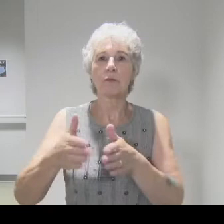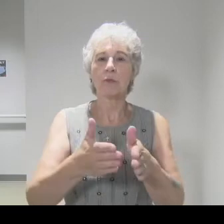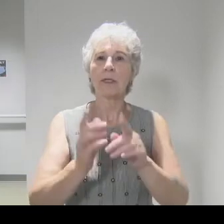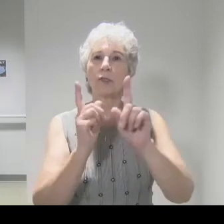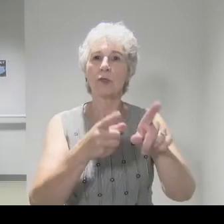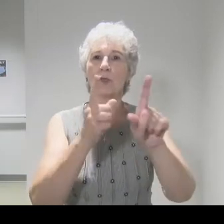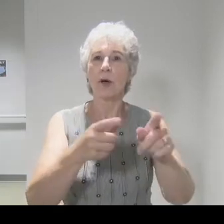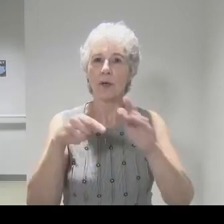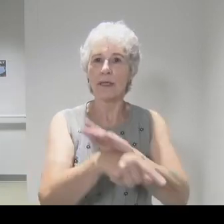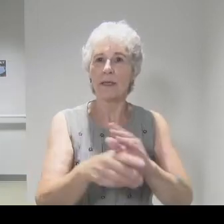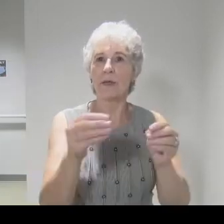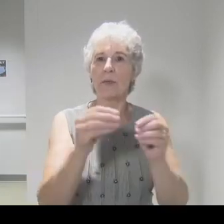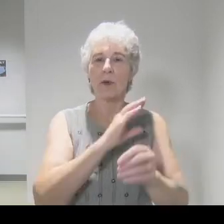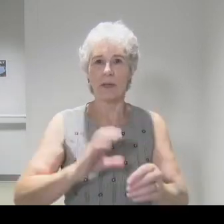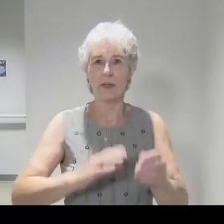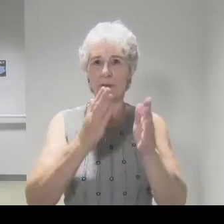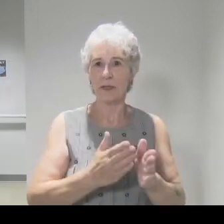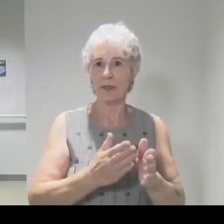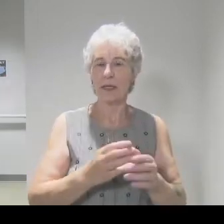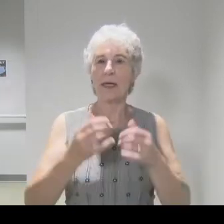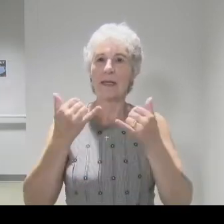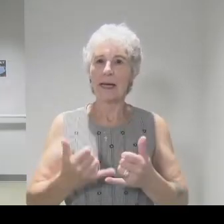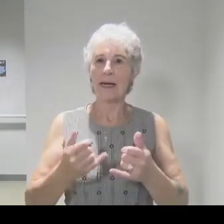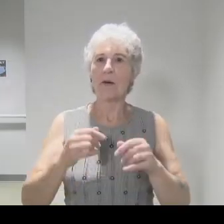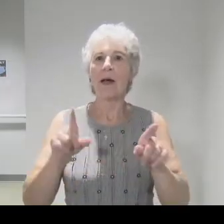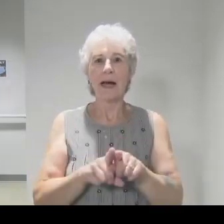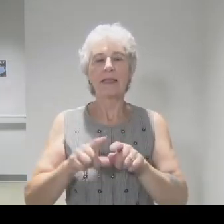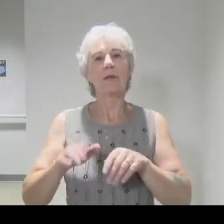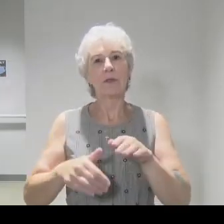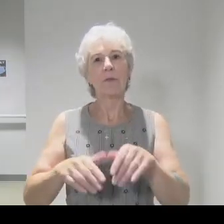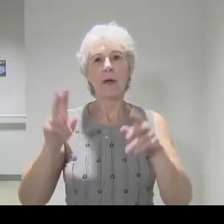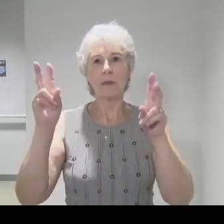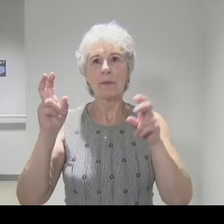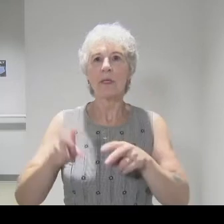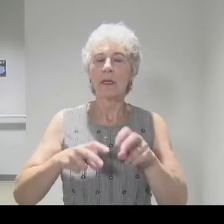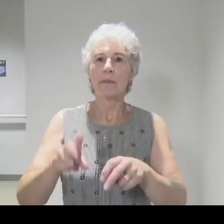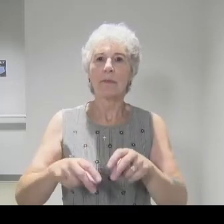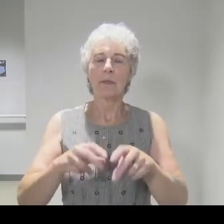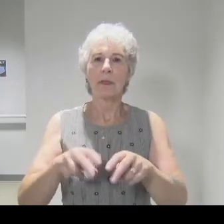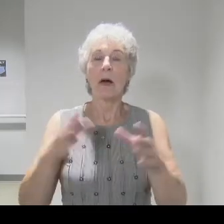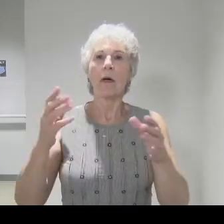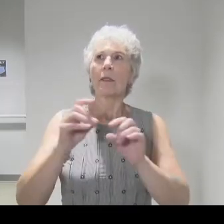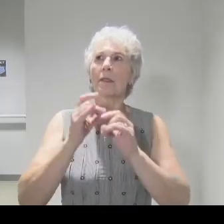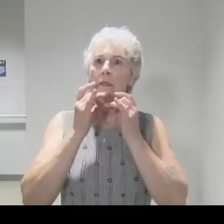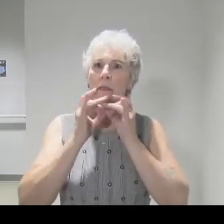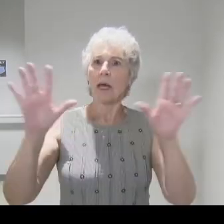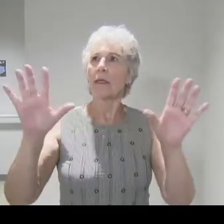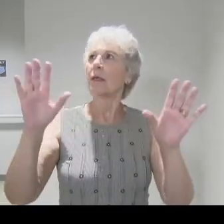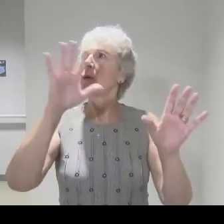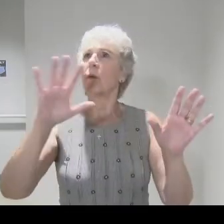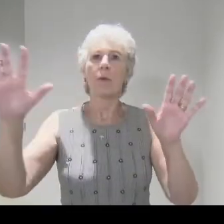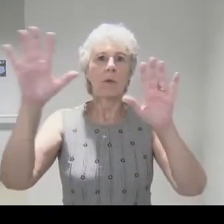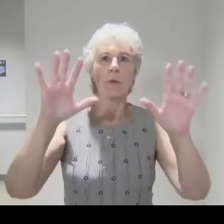more Christians. And verse 3 says, now as he went on his way, he approached Damascus, and suddenly a light from heaven flashed around him.